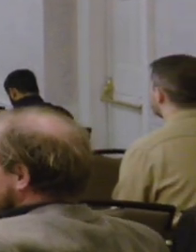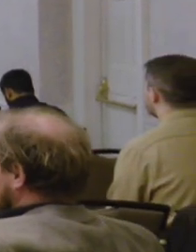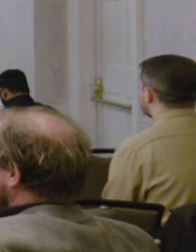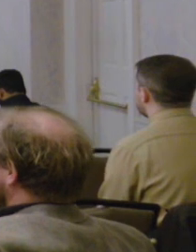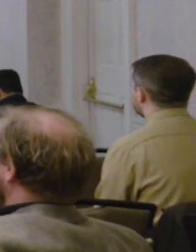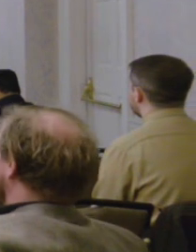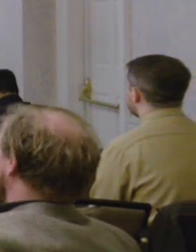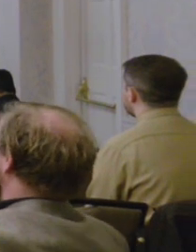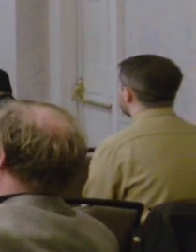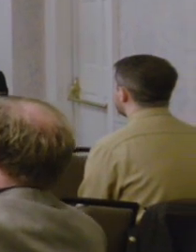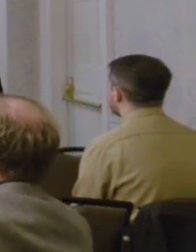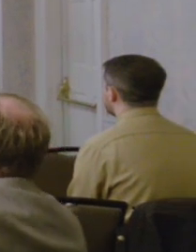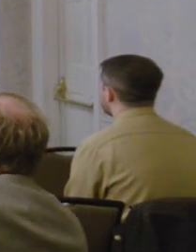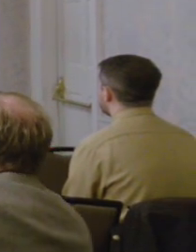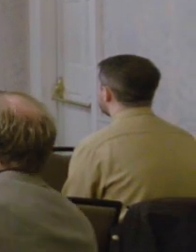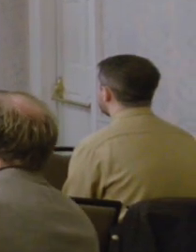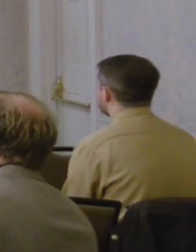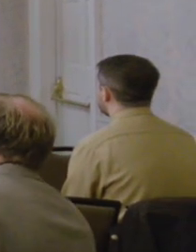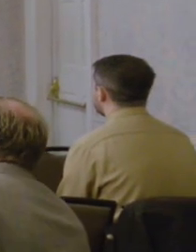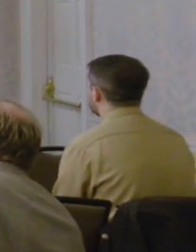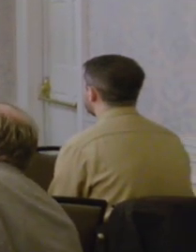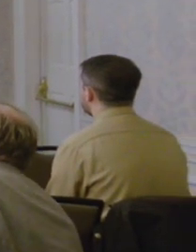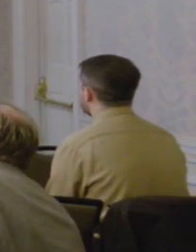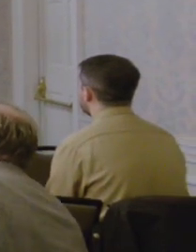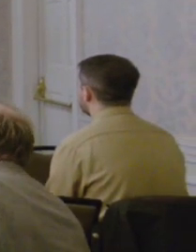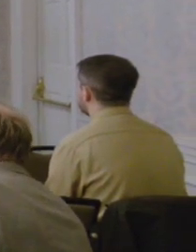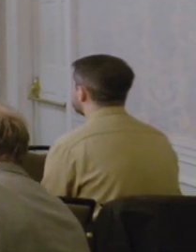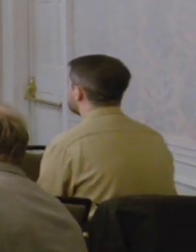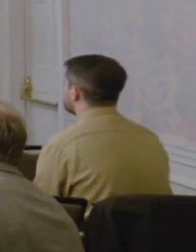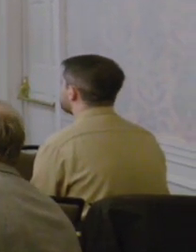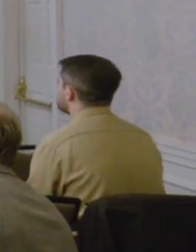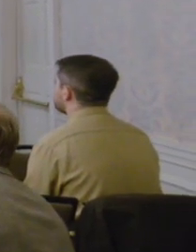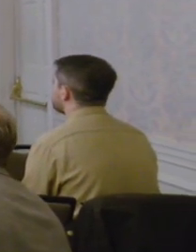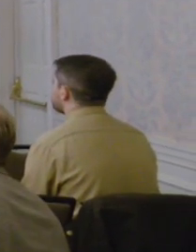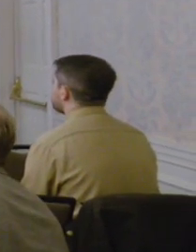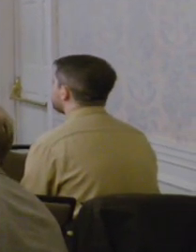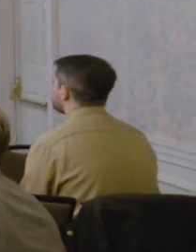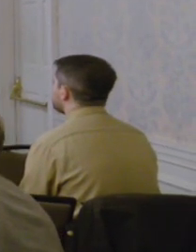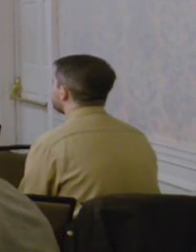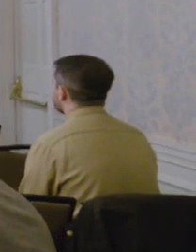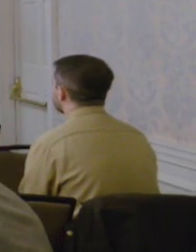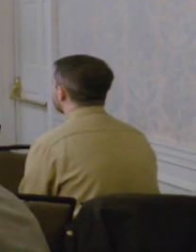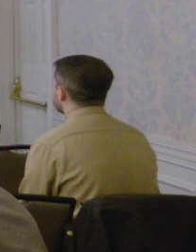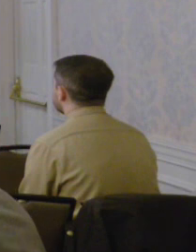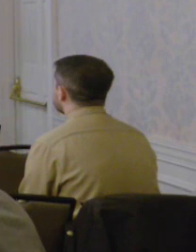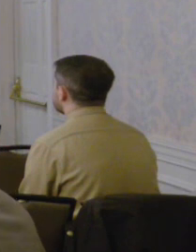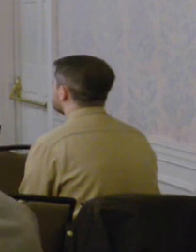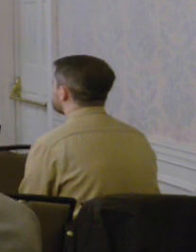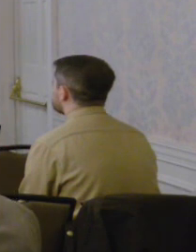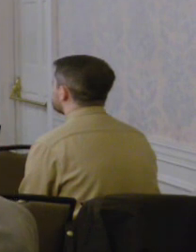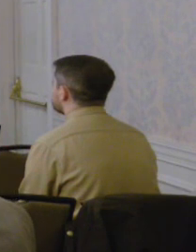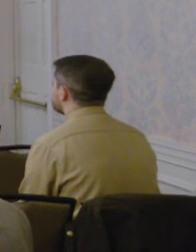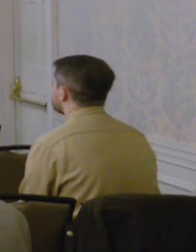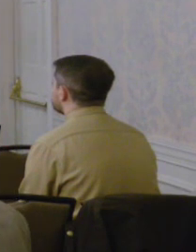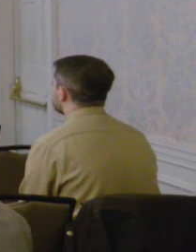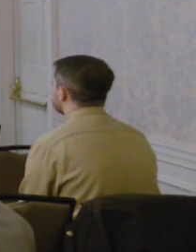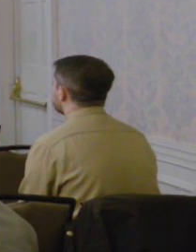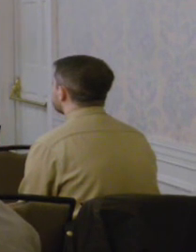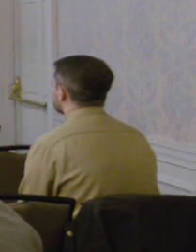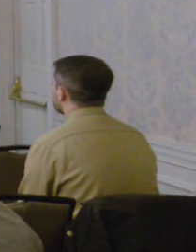be. So I think this is an audience for whom we don't have to kind of clarify that teachers are central to the